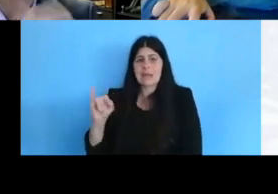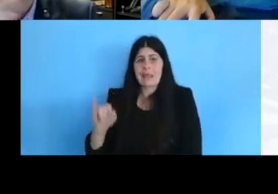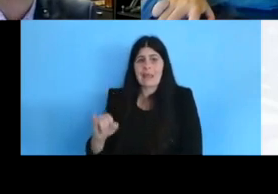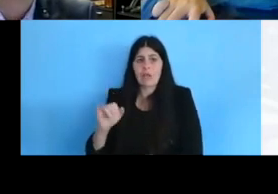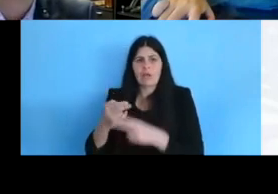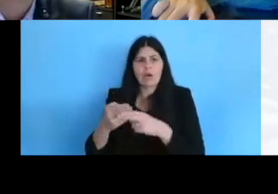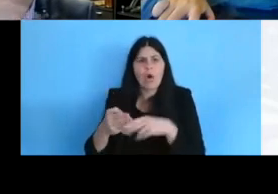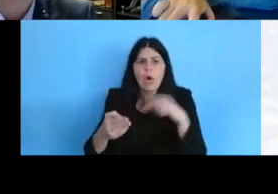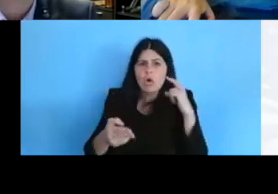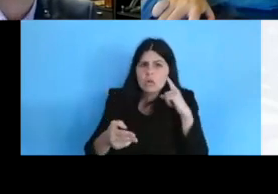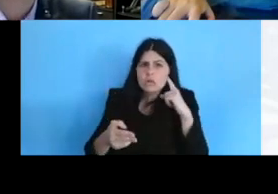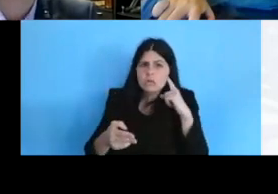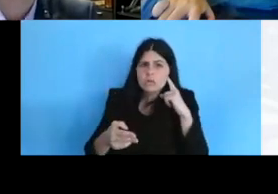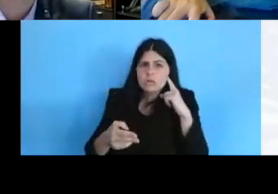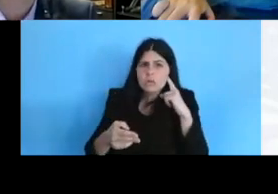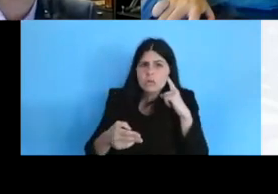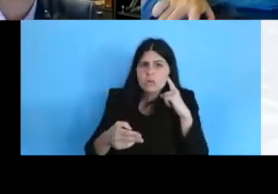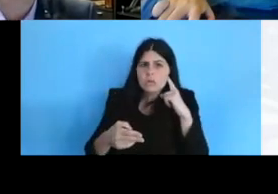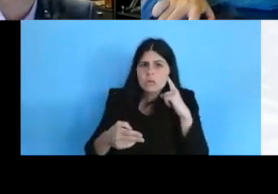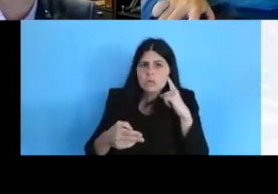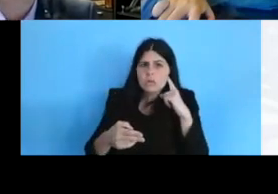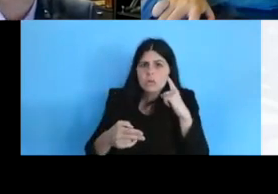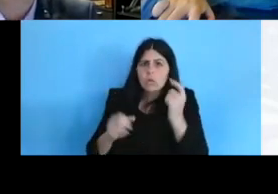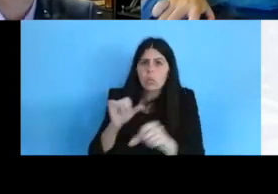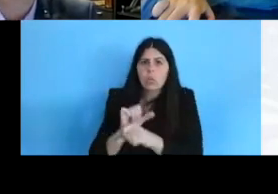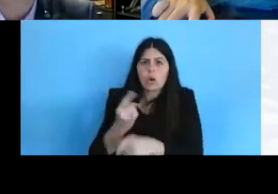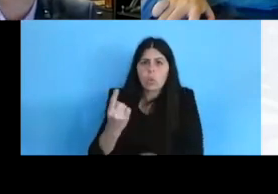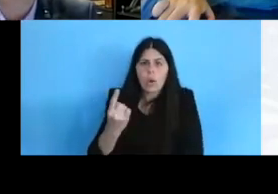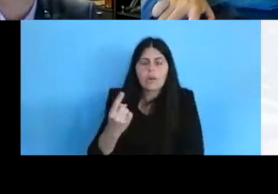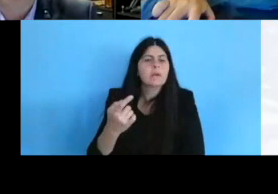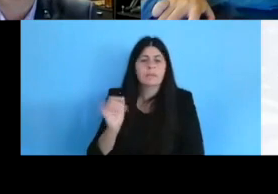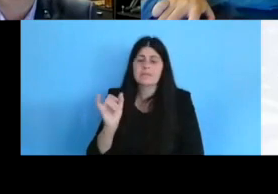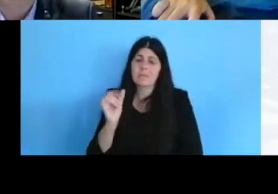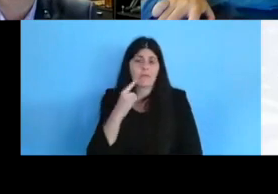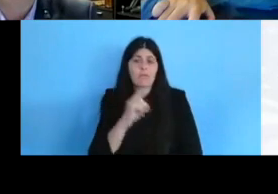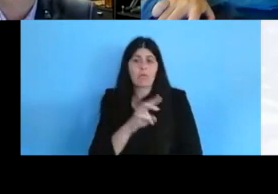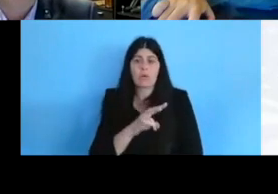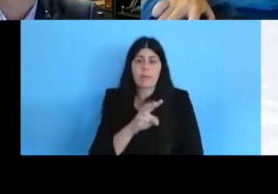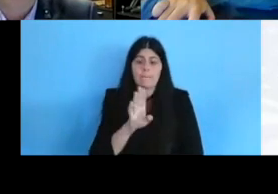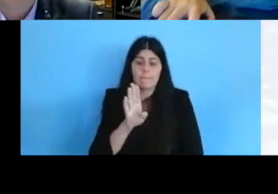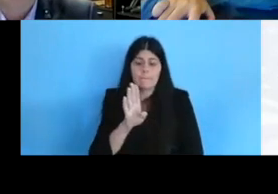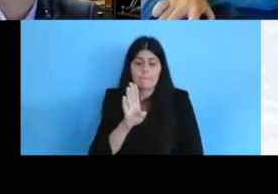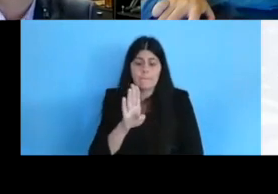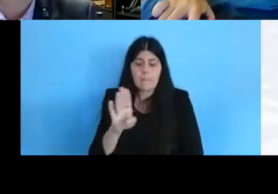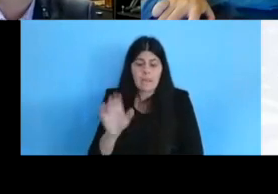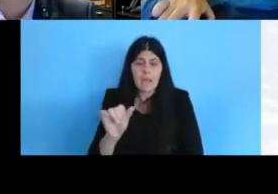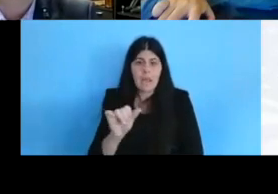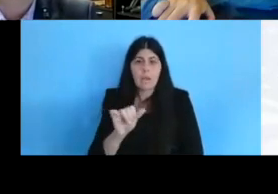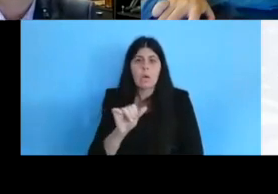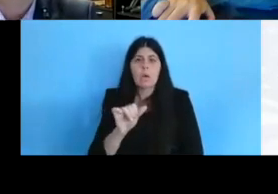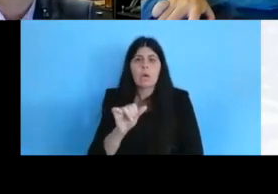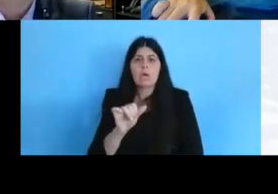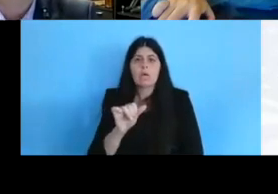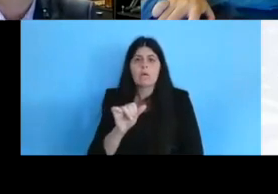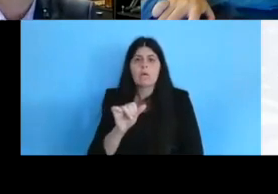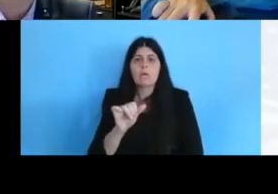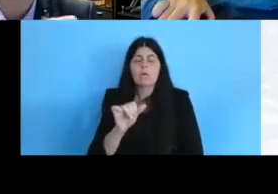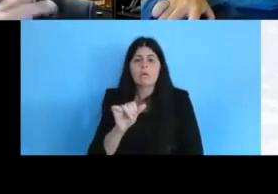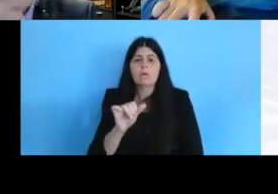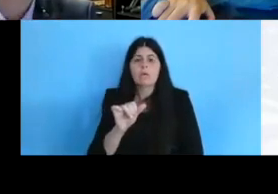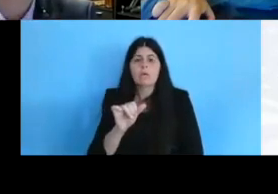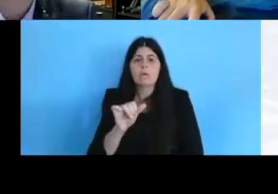rep. Similarly, I don't want to speak for the VA, but as I mentioned before, VBA, VHA, they're counselors within the Chapter 31 program or